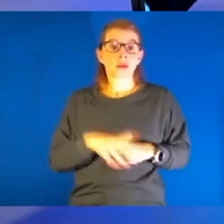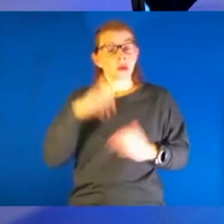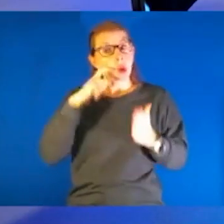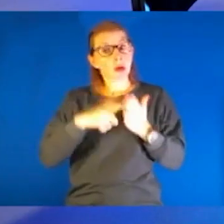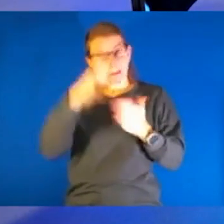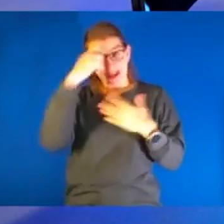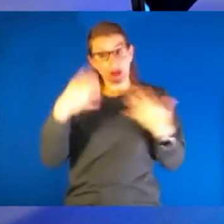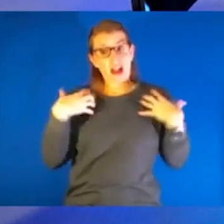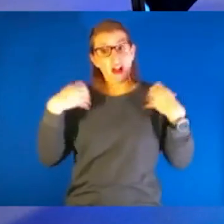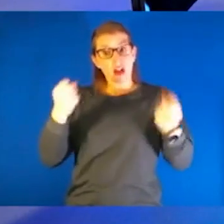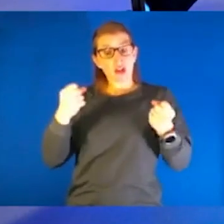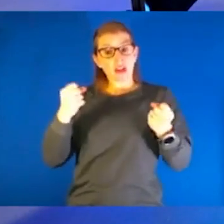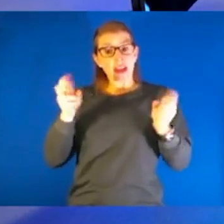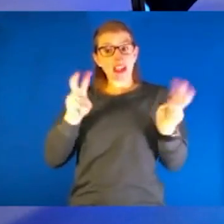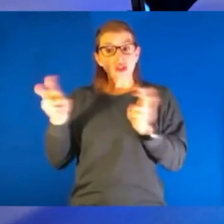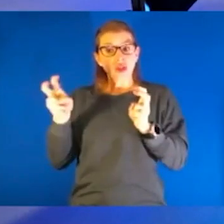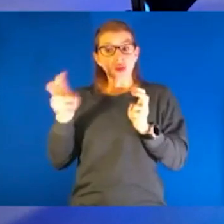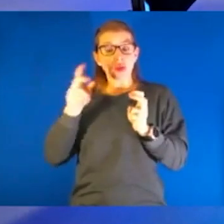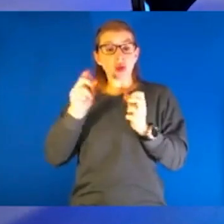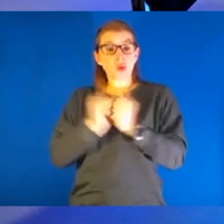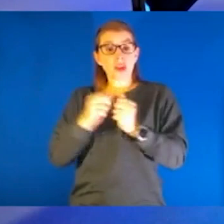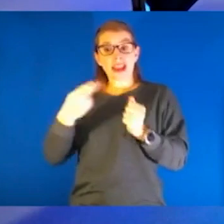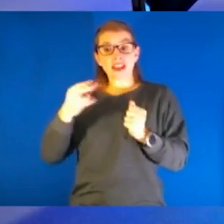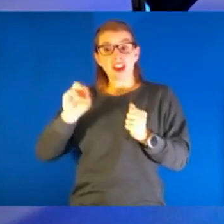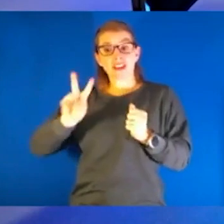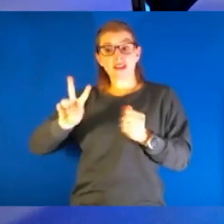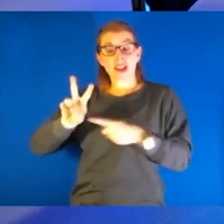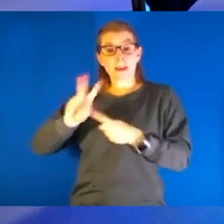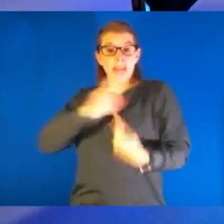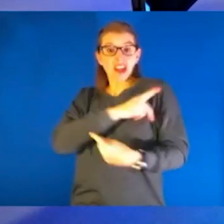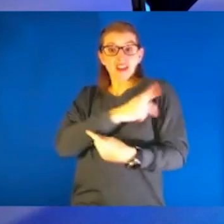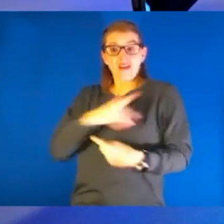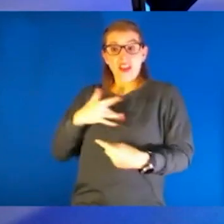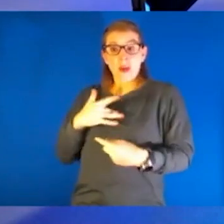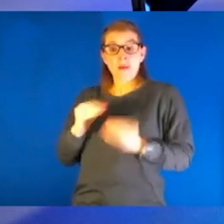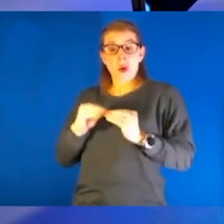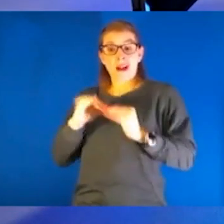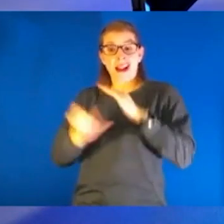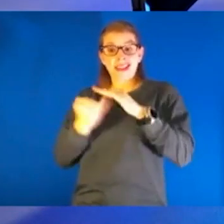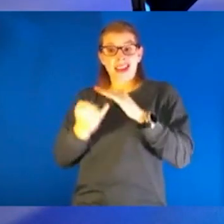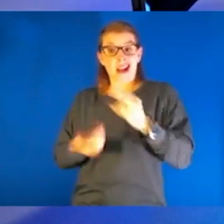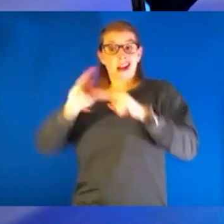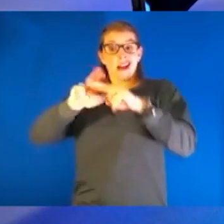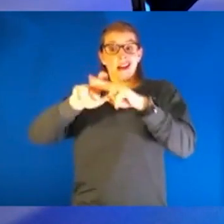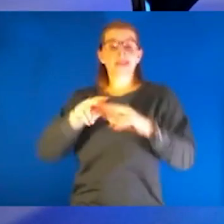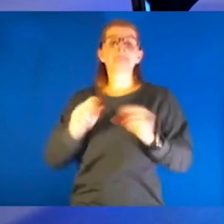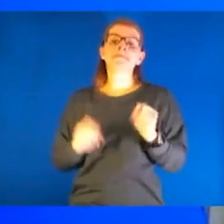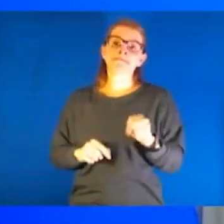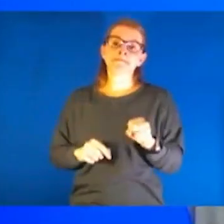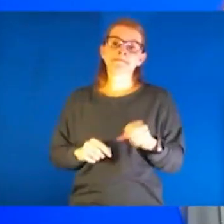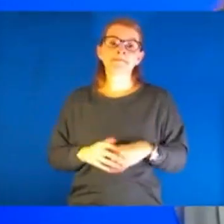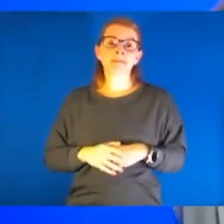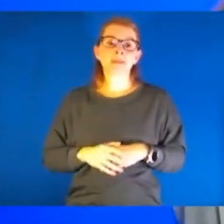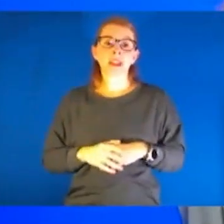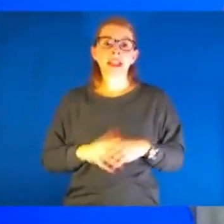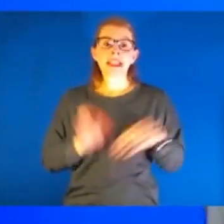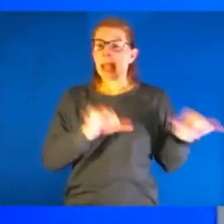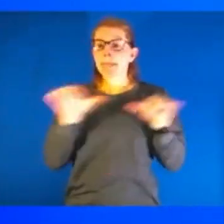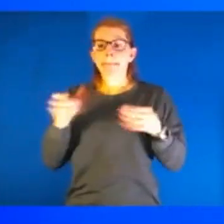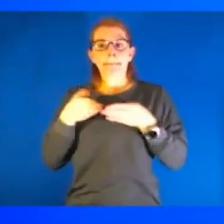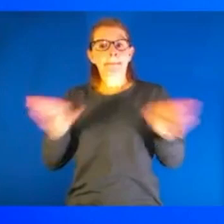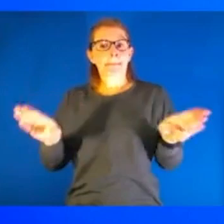in HIV-positive patients who feel more isolated from this pandemic? Certainly, I think that echoes the general population. There's just been a lot